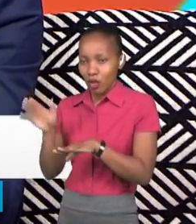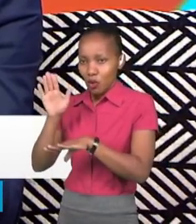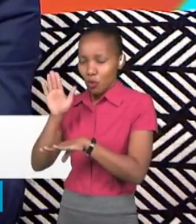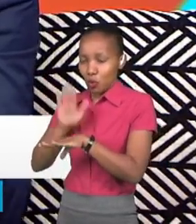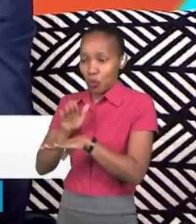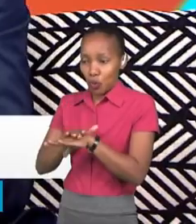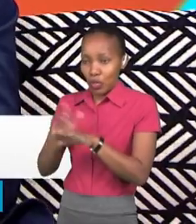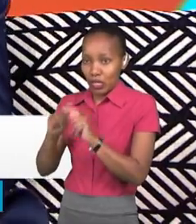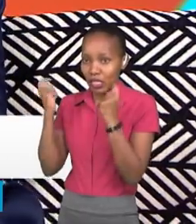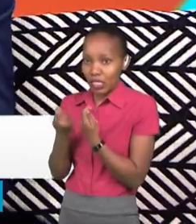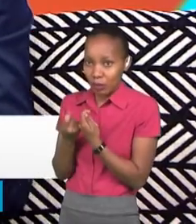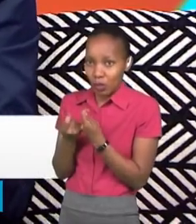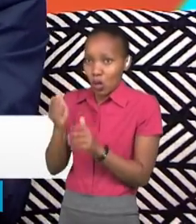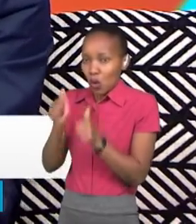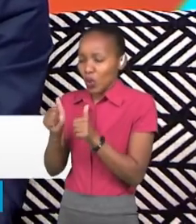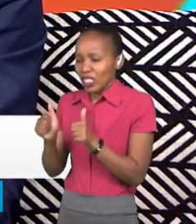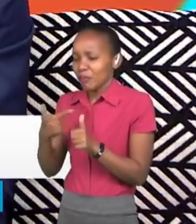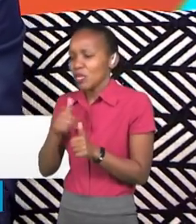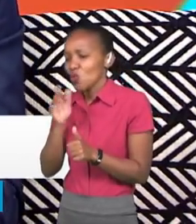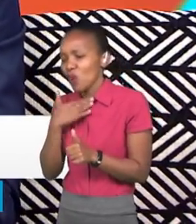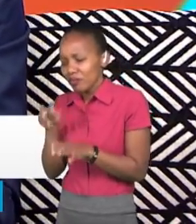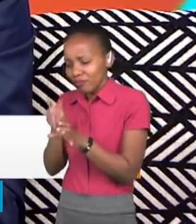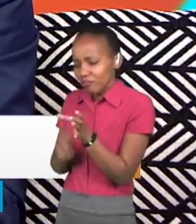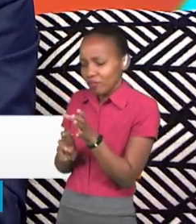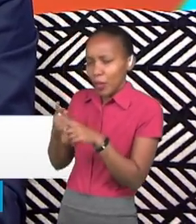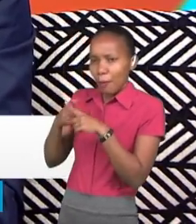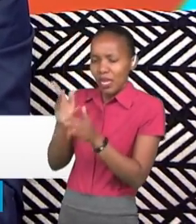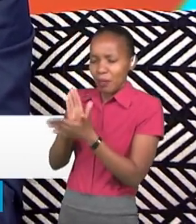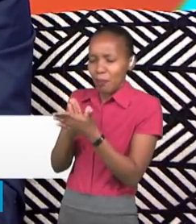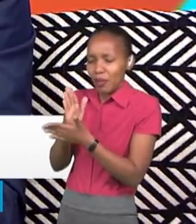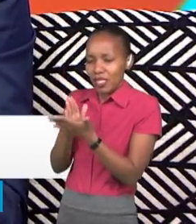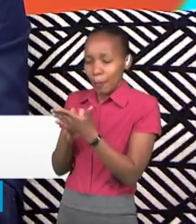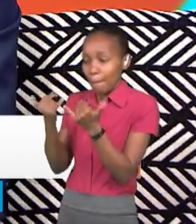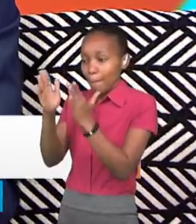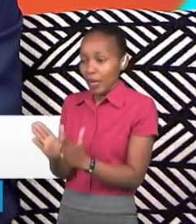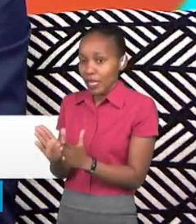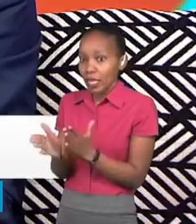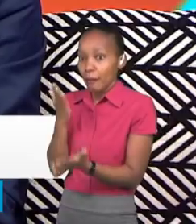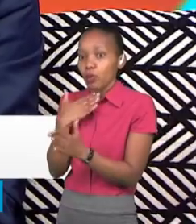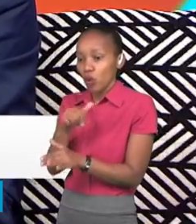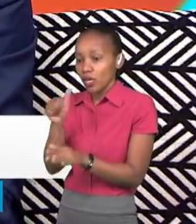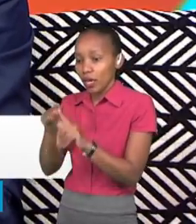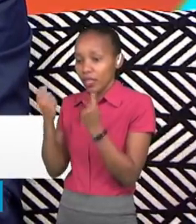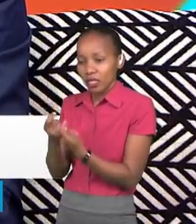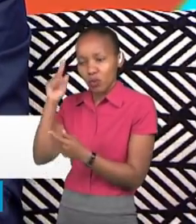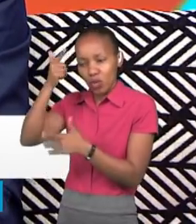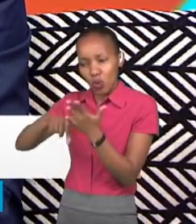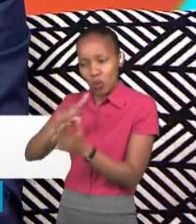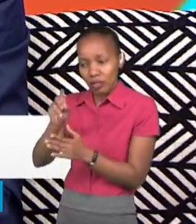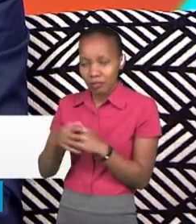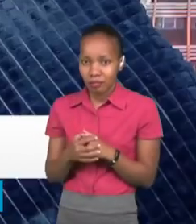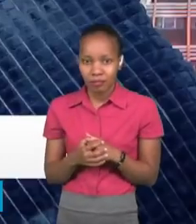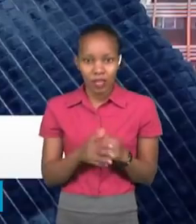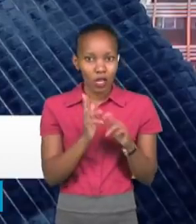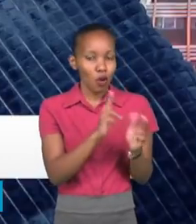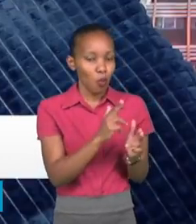that I might not want to leave. But there are some players who might be maybe attracted to other teams. What do you think about this? It's